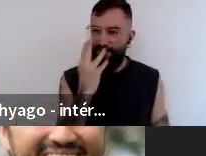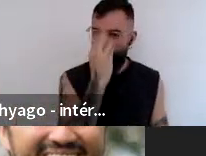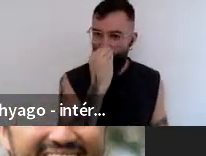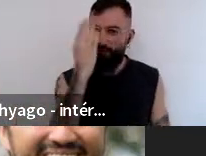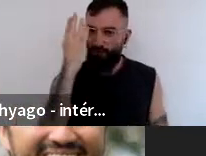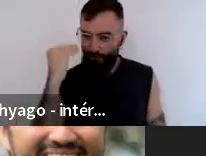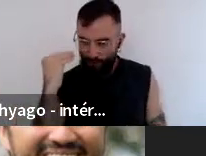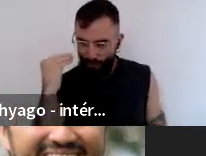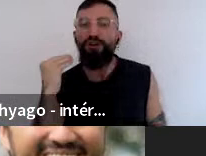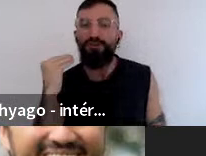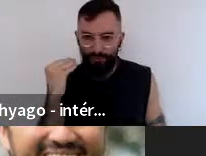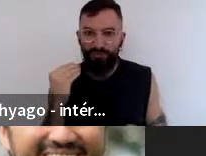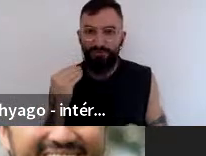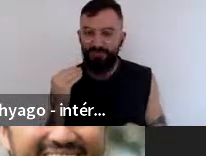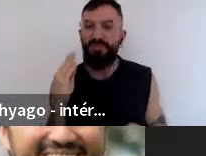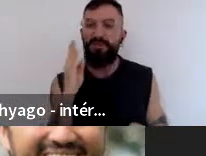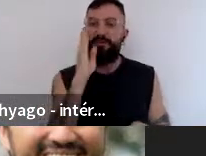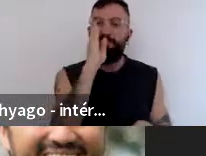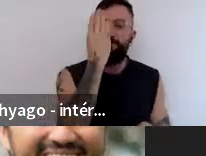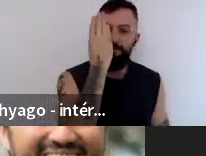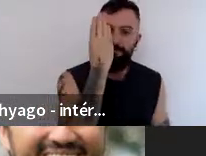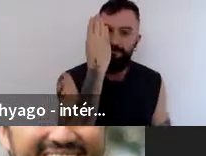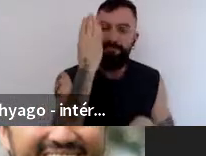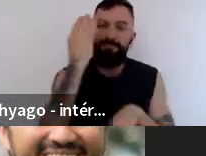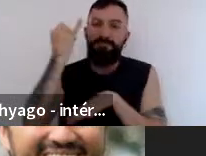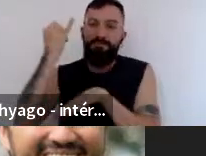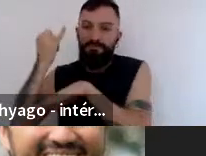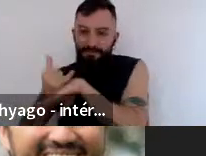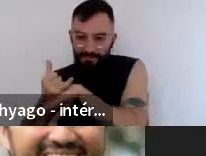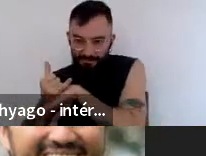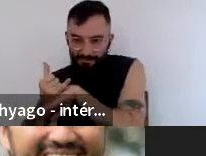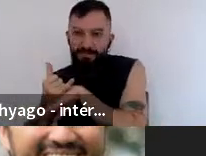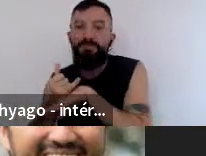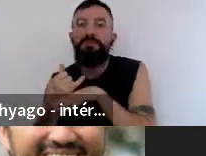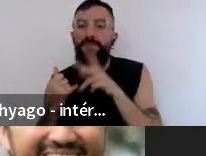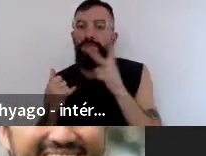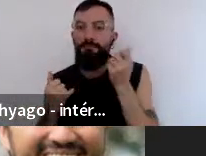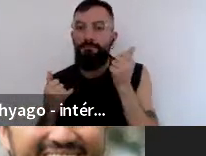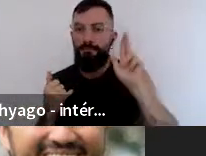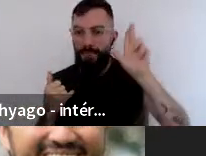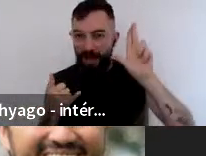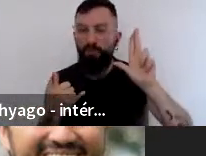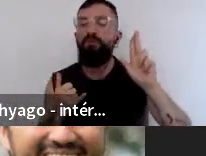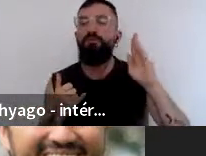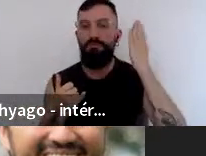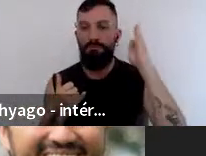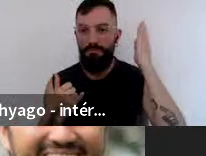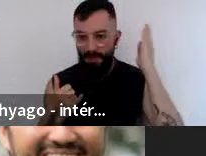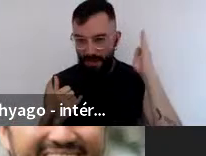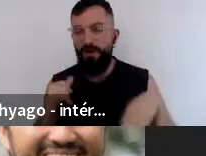a two-part sign. So we have a sign for wood and a sign for iron.